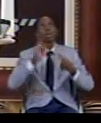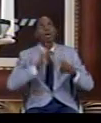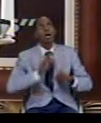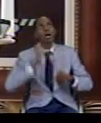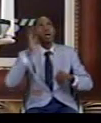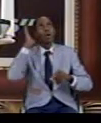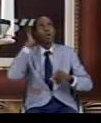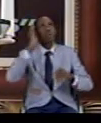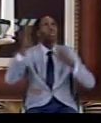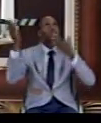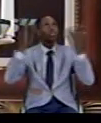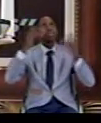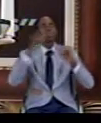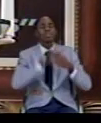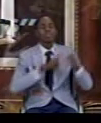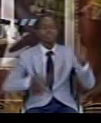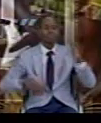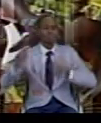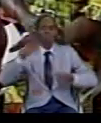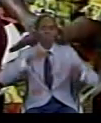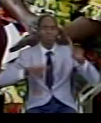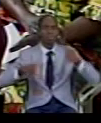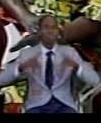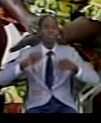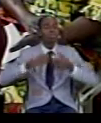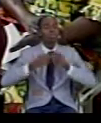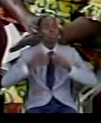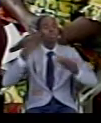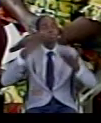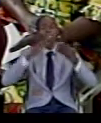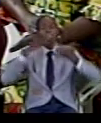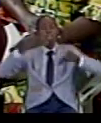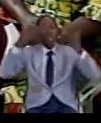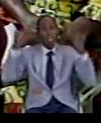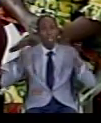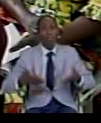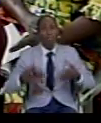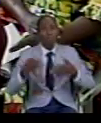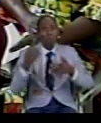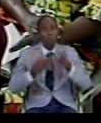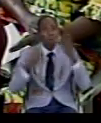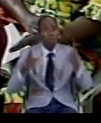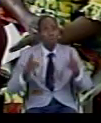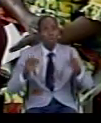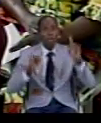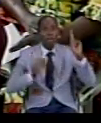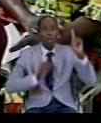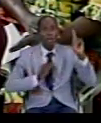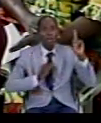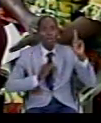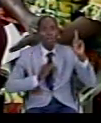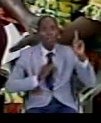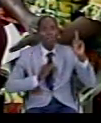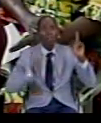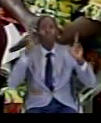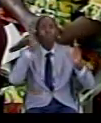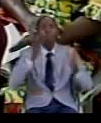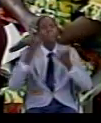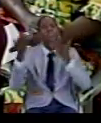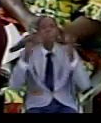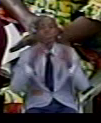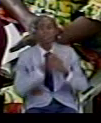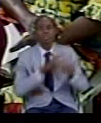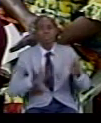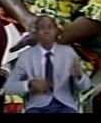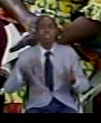cross may be heavy, I will serve the Lord. The cross may be so pinching on my shoulder, on my head,